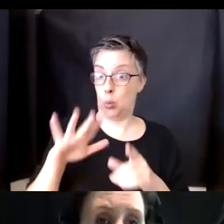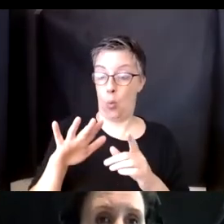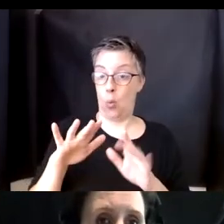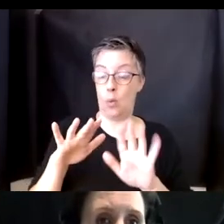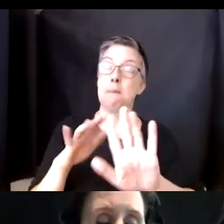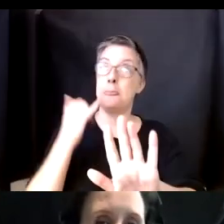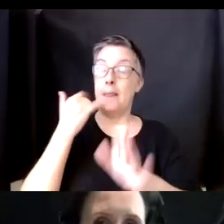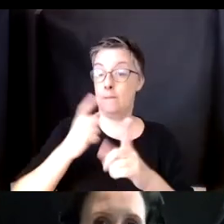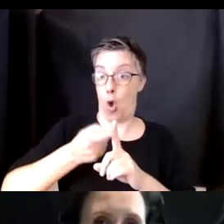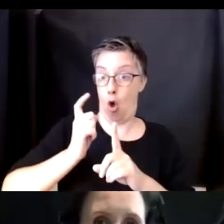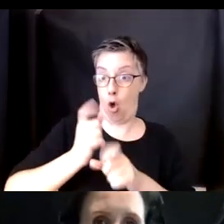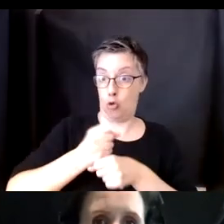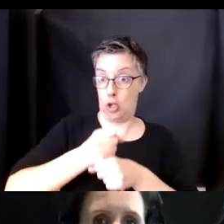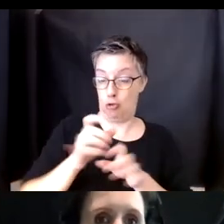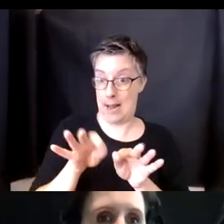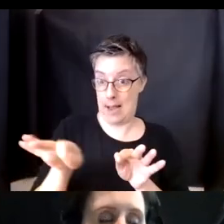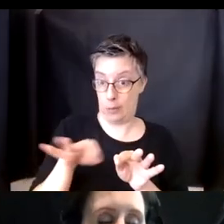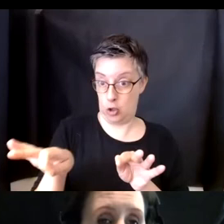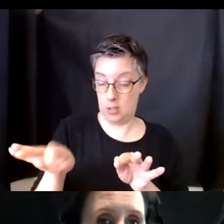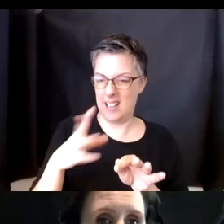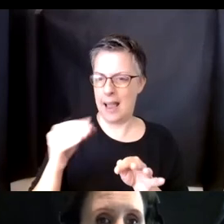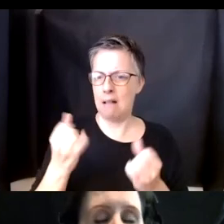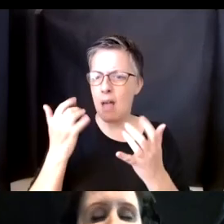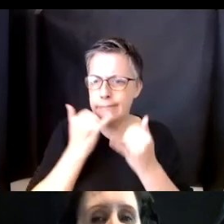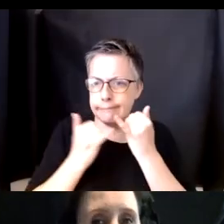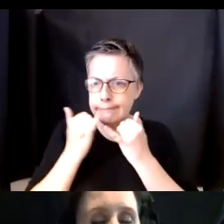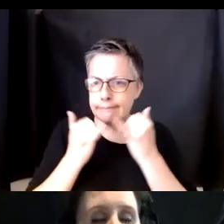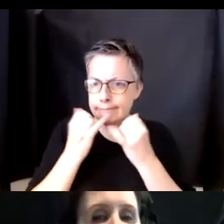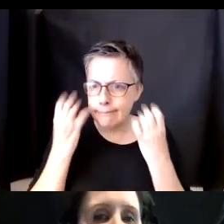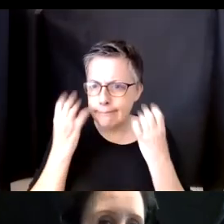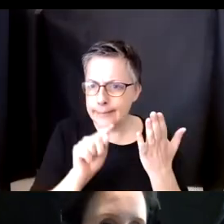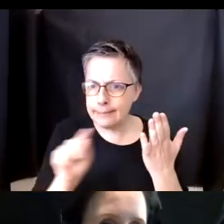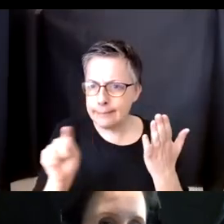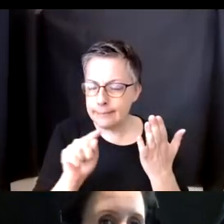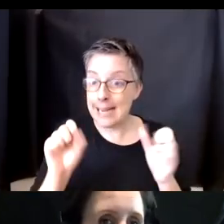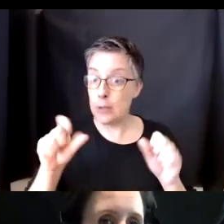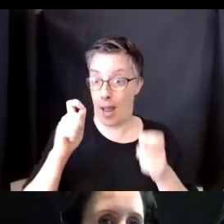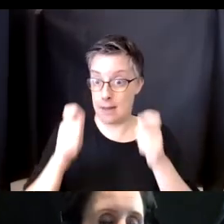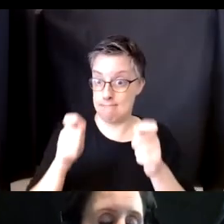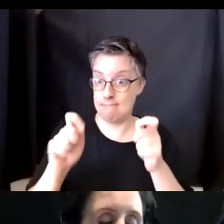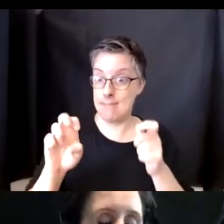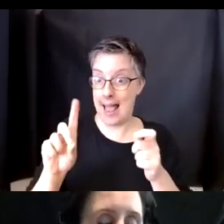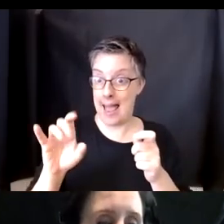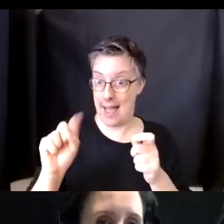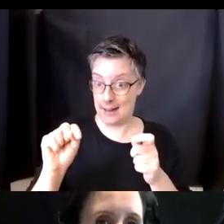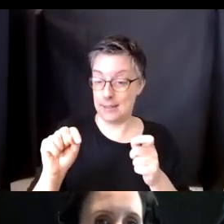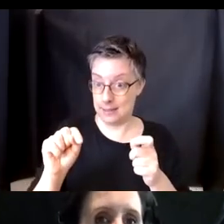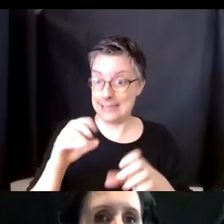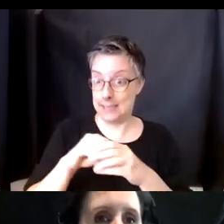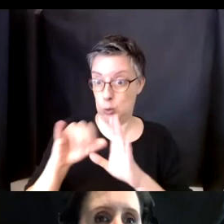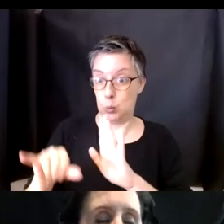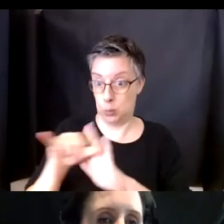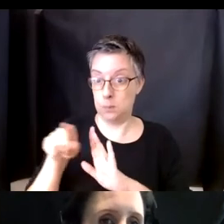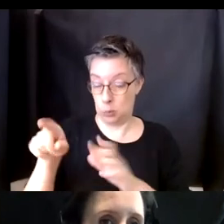have auto-generated caption and there's a lot of errors, you can also edit the subtitles in YouTube